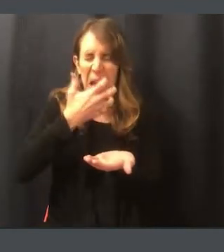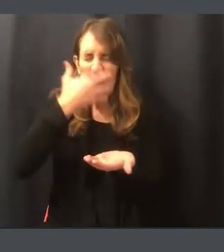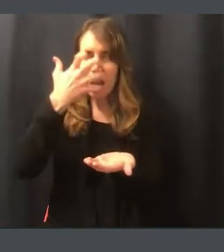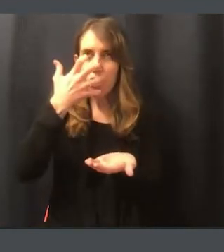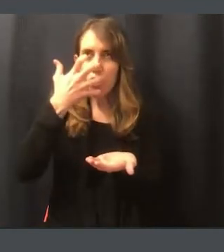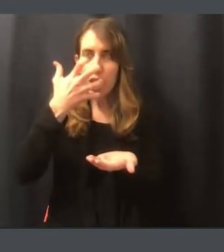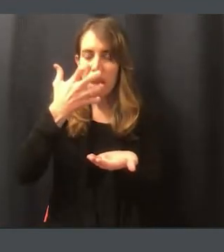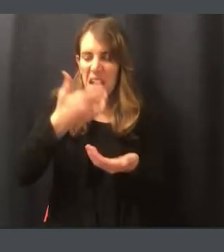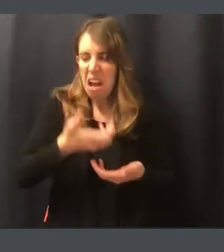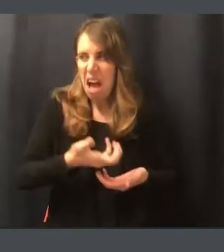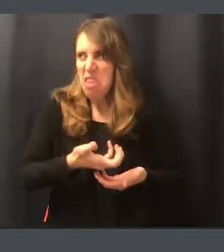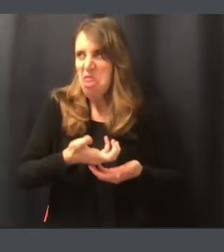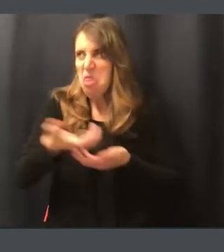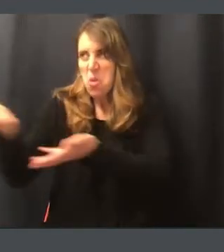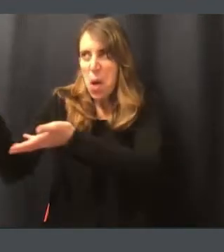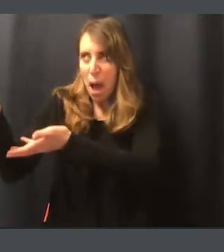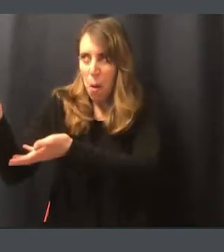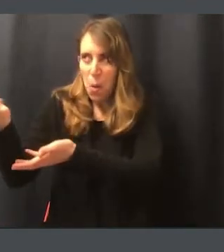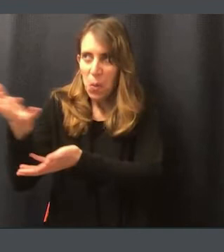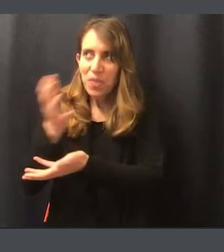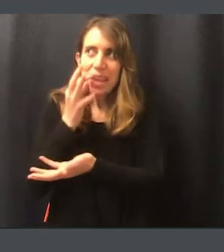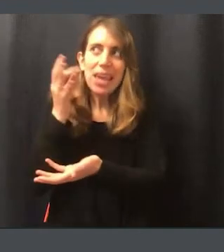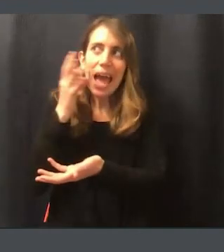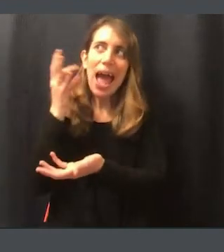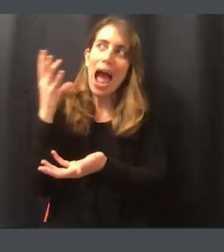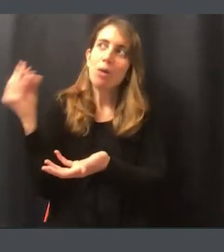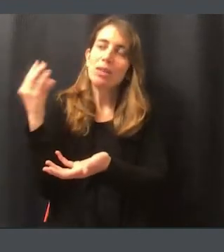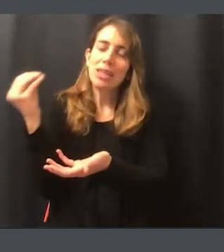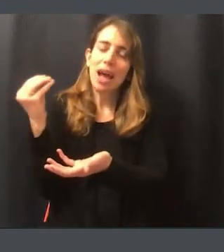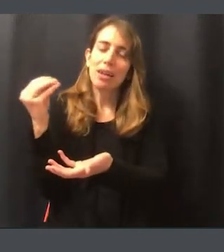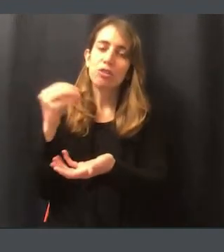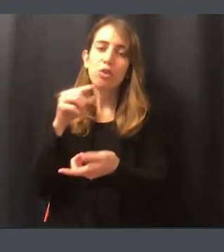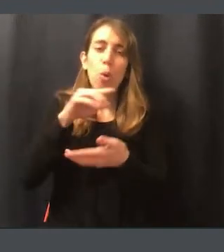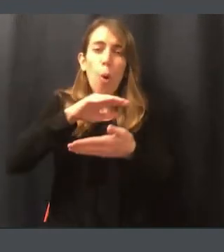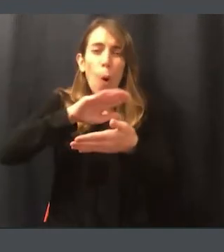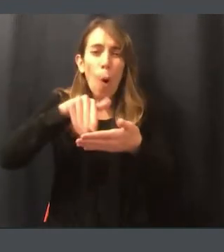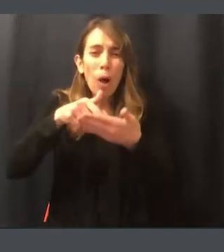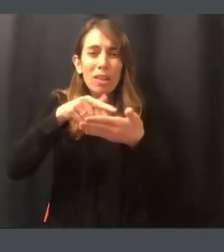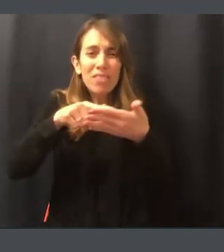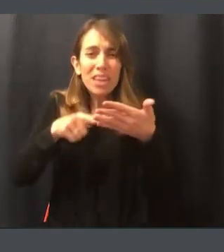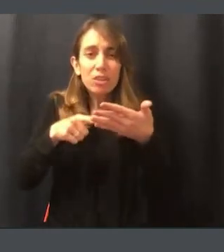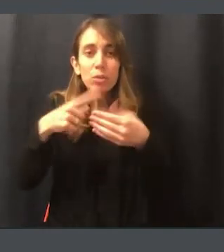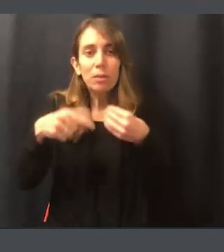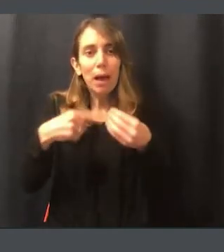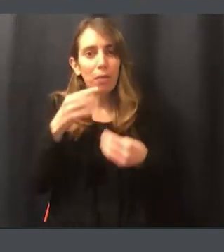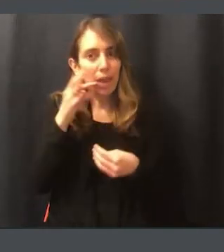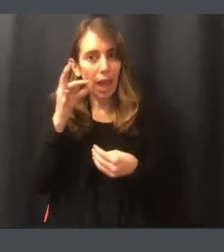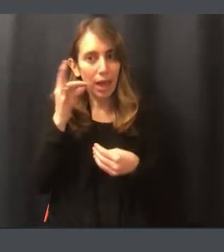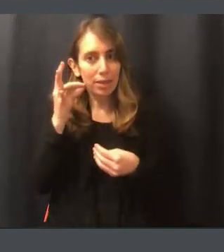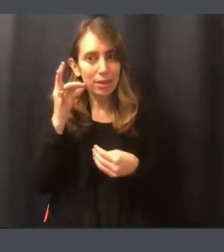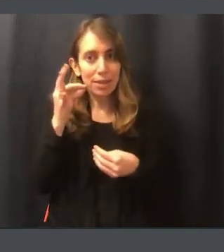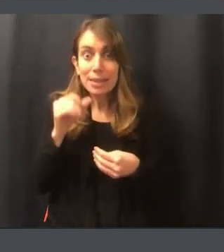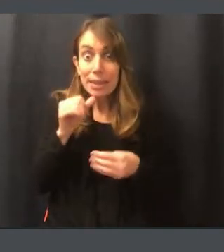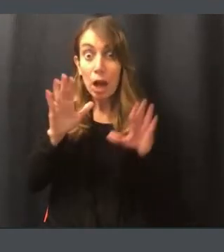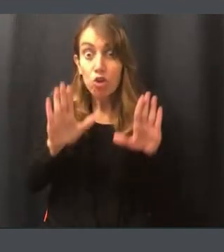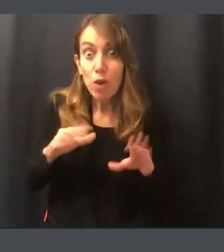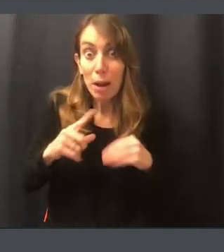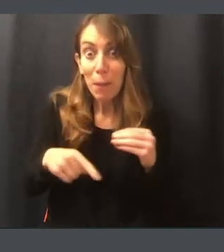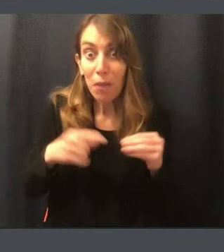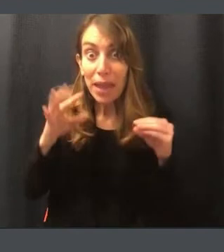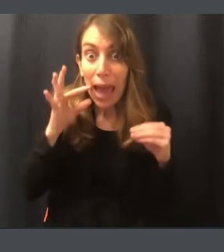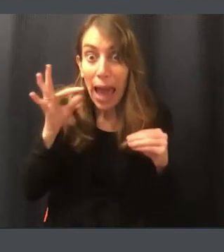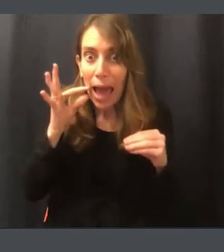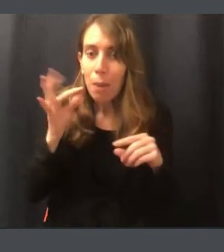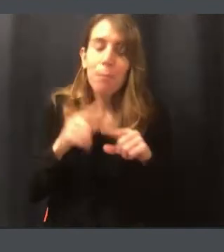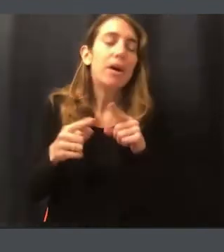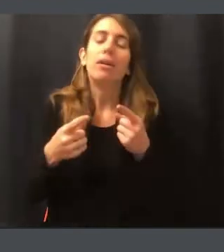thing is about a cat, right? That the dad brought in from the street. Not great for the cat, but it's not what you might think it is. But this